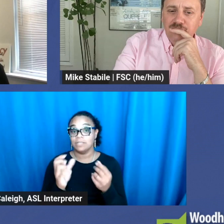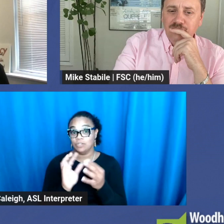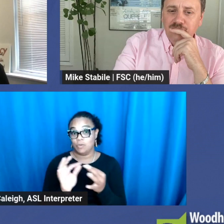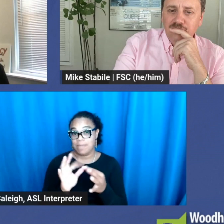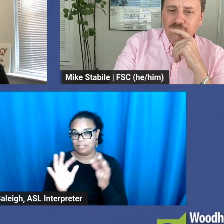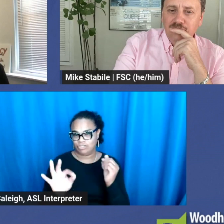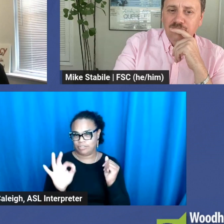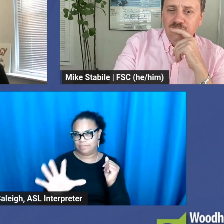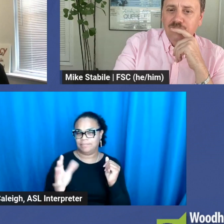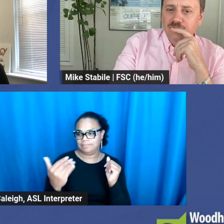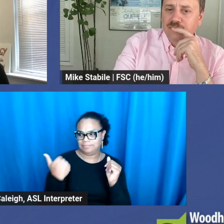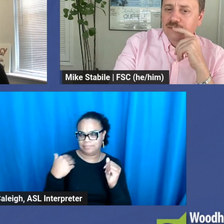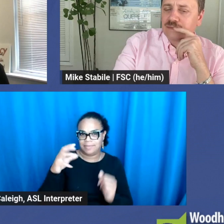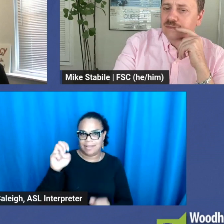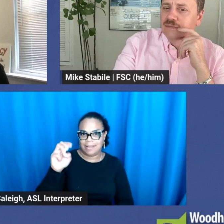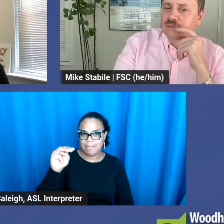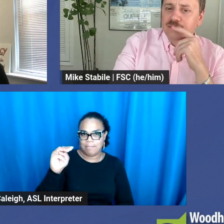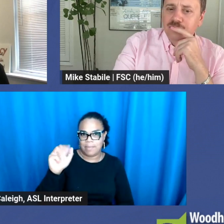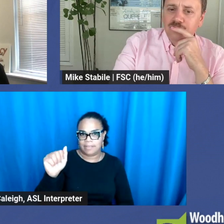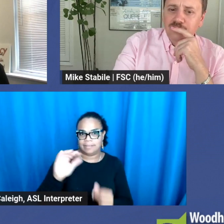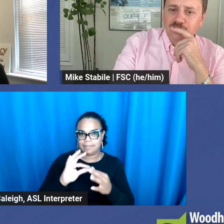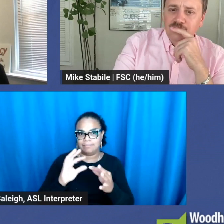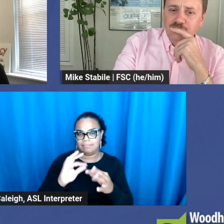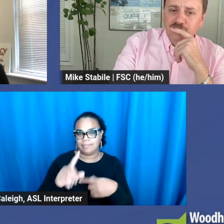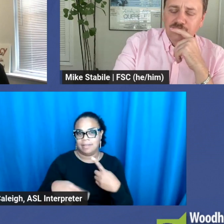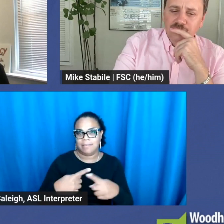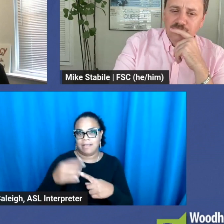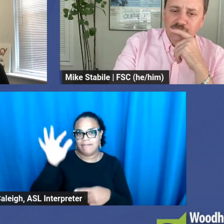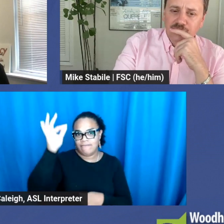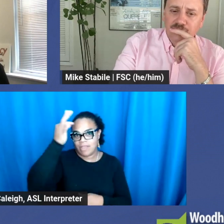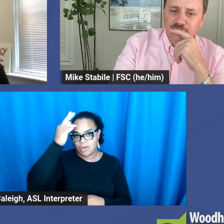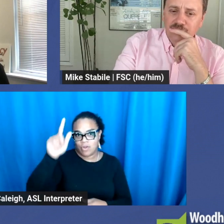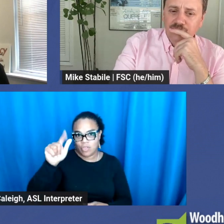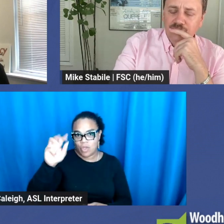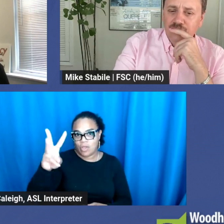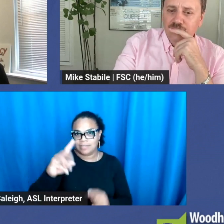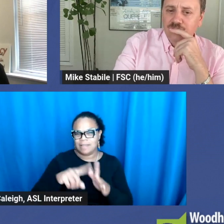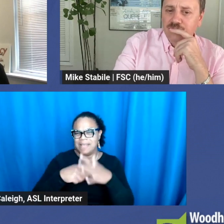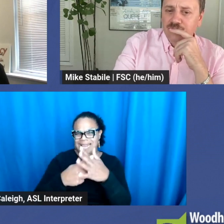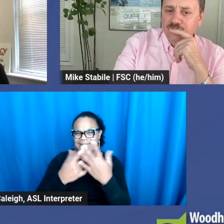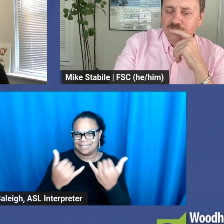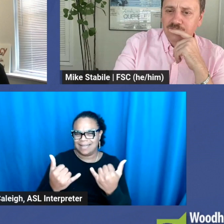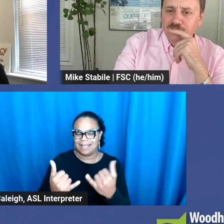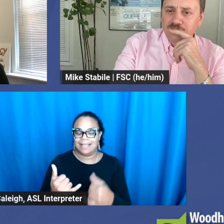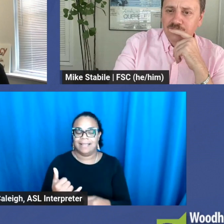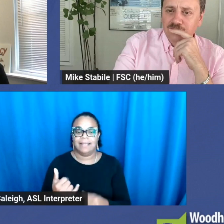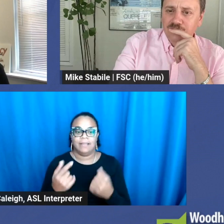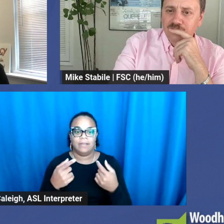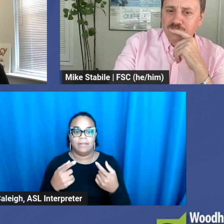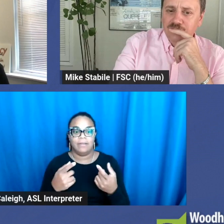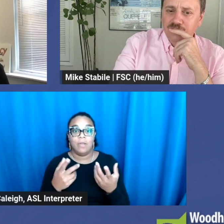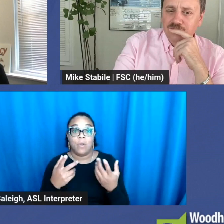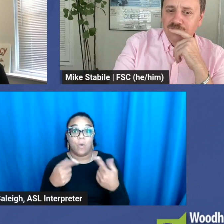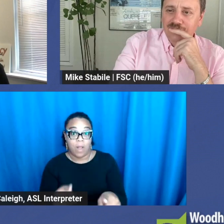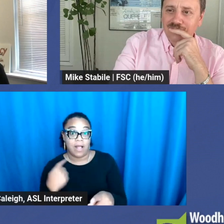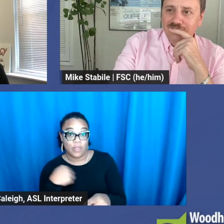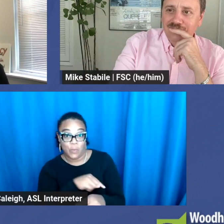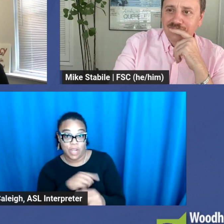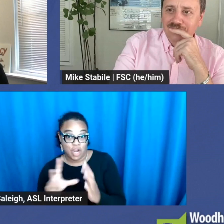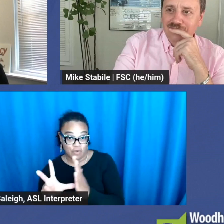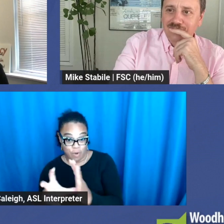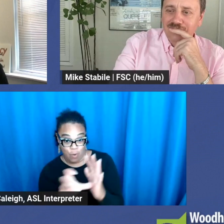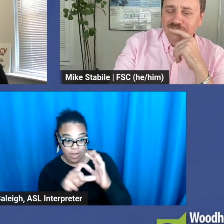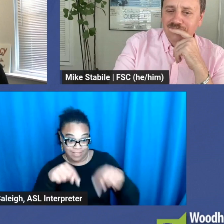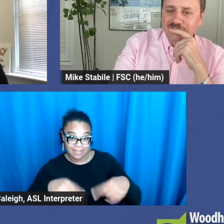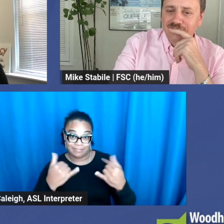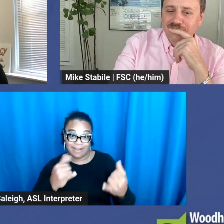Emma spoke about the federal laws at the top of our conversation today, as of when we're recording this, which is July 17th,